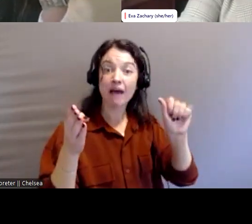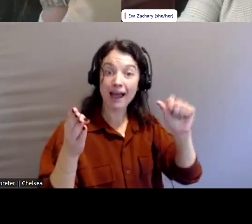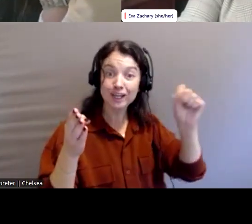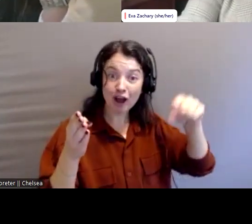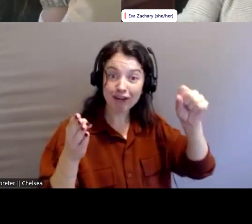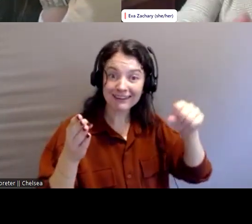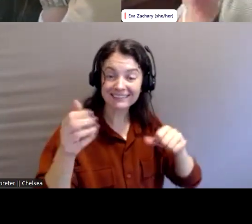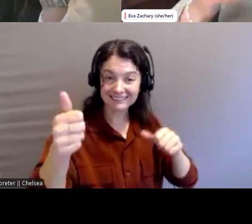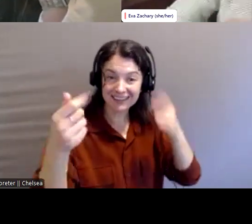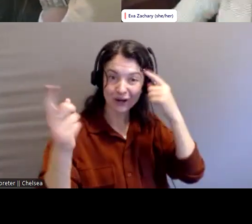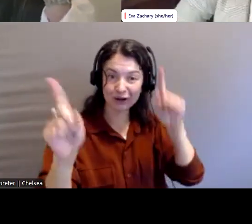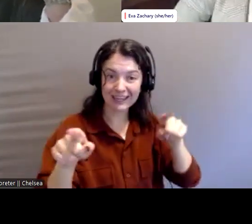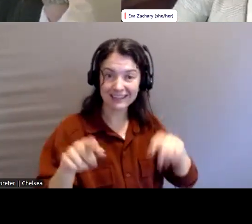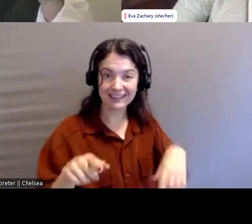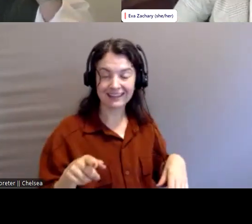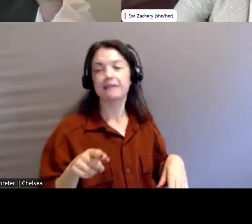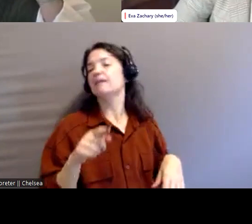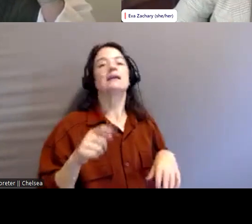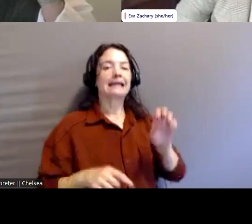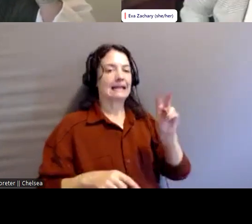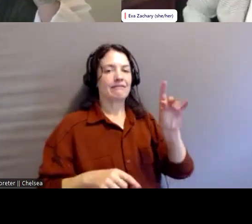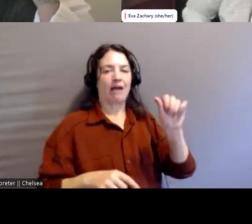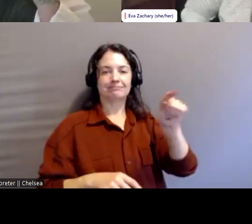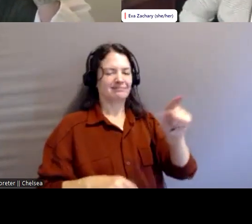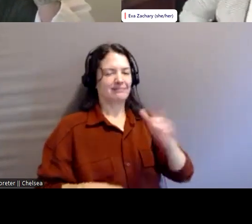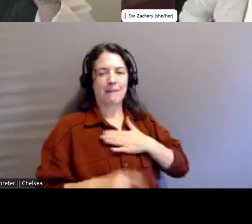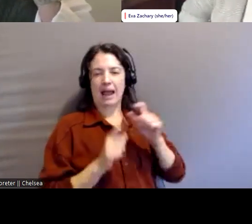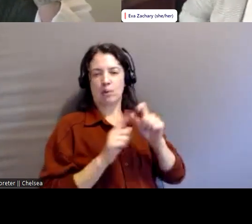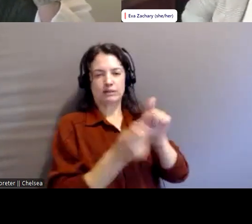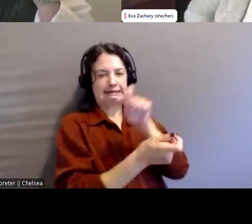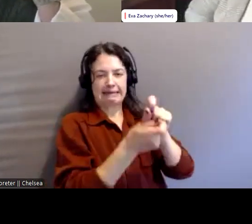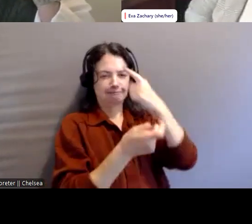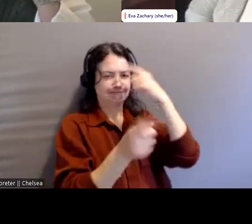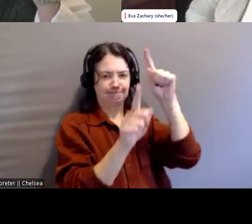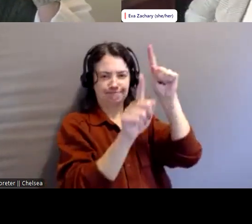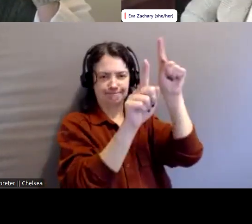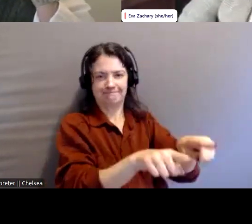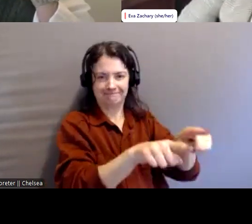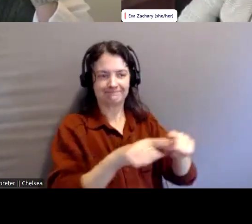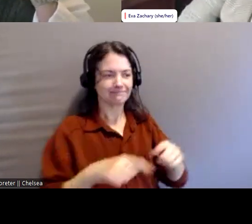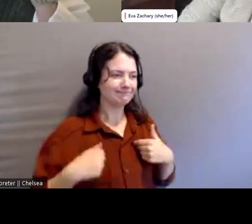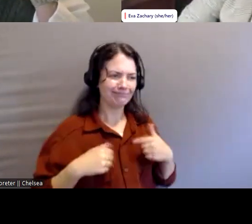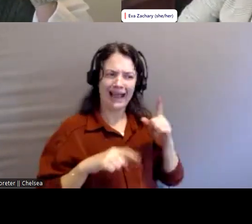that. You took the words out of my mouth. I couldn't say that any better. I think